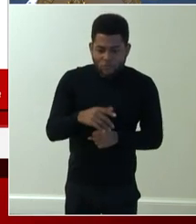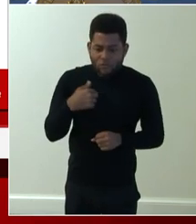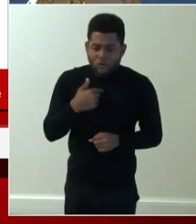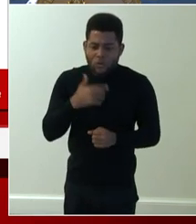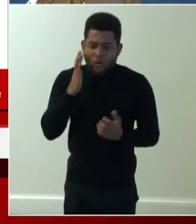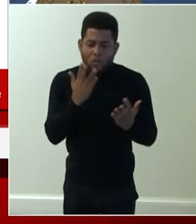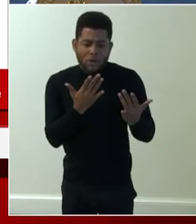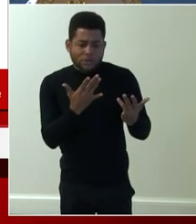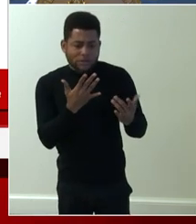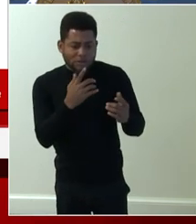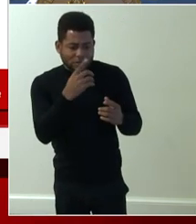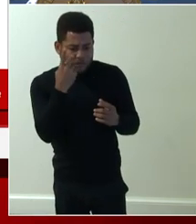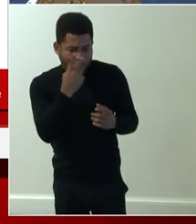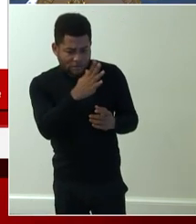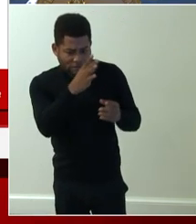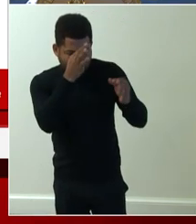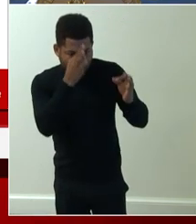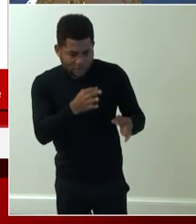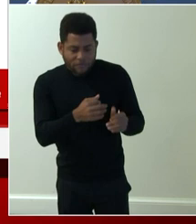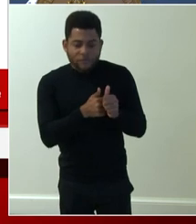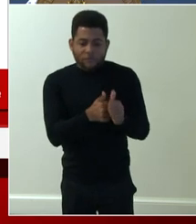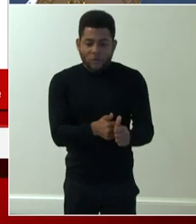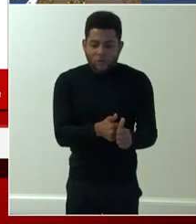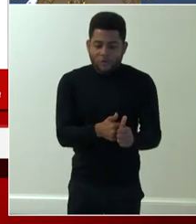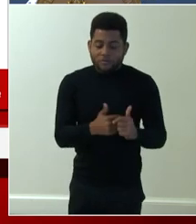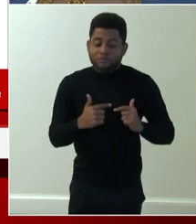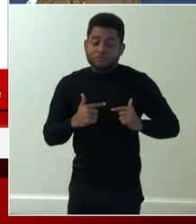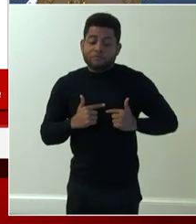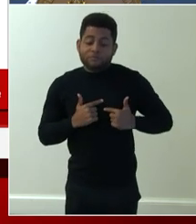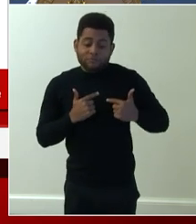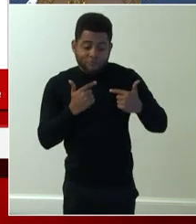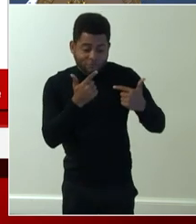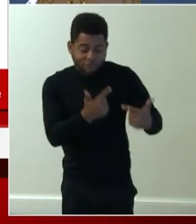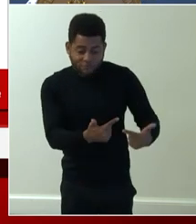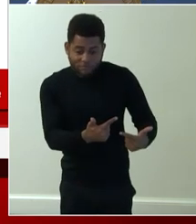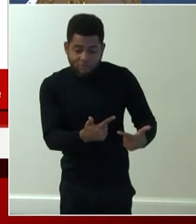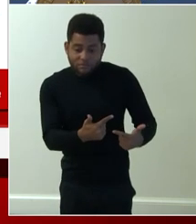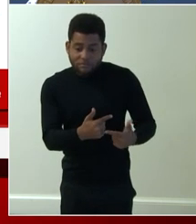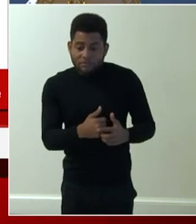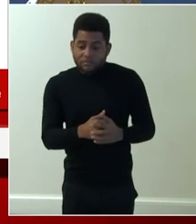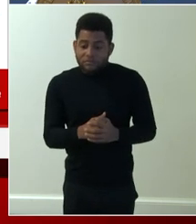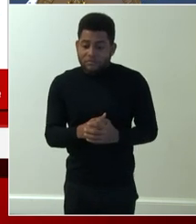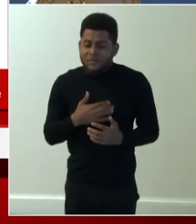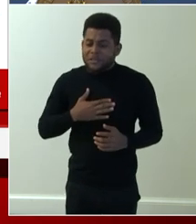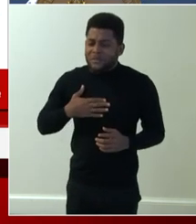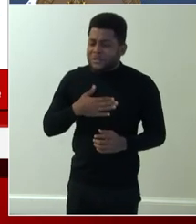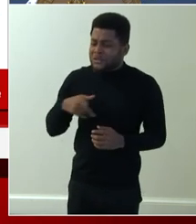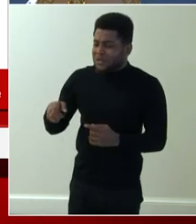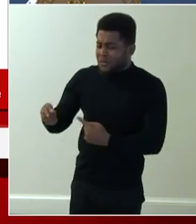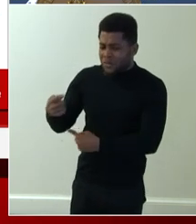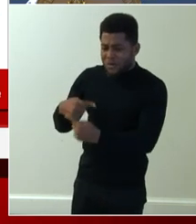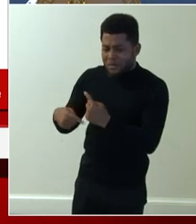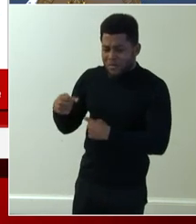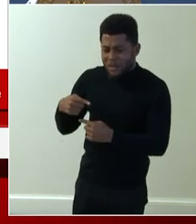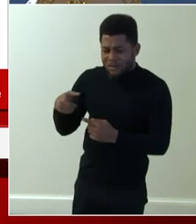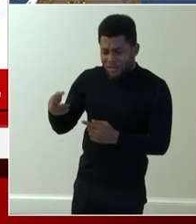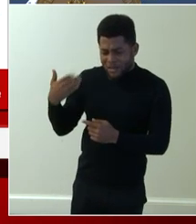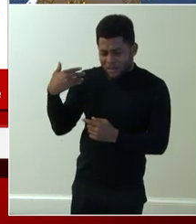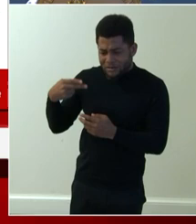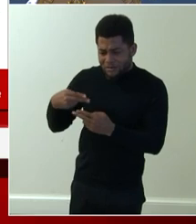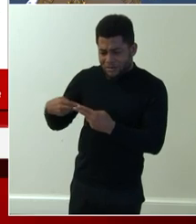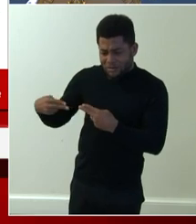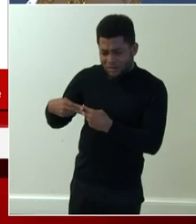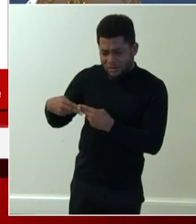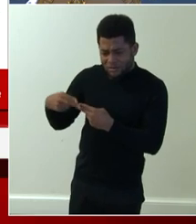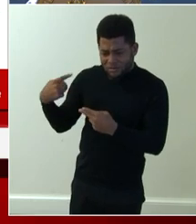our schools. So with that, you can go back to the last slide, turn to Chancellor Farabee to talk about